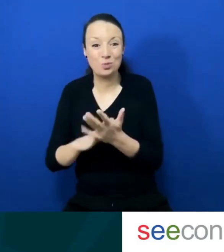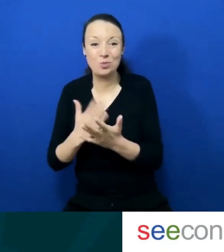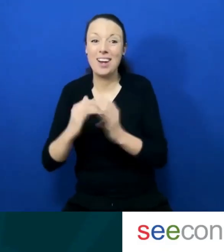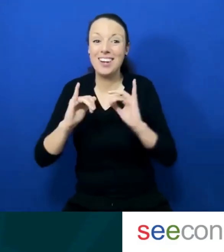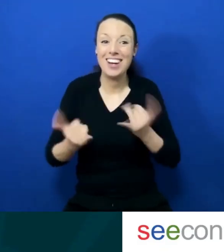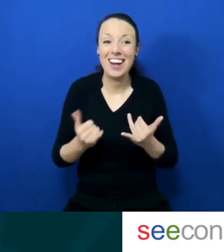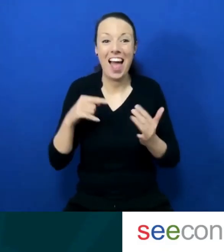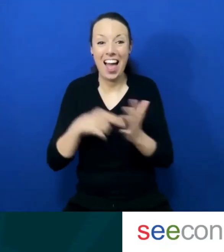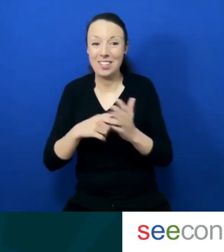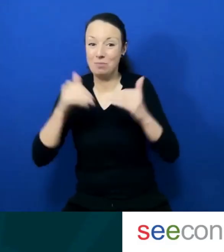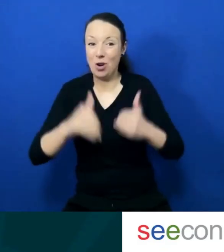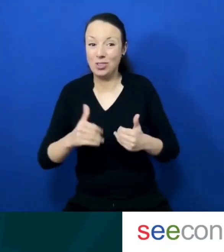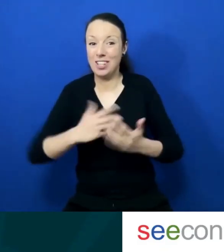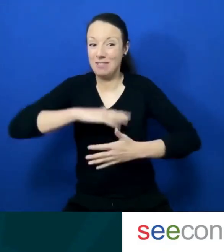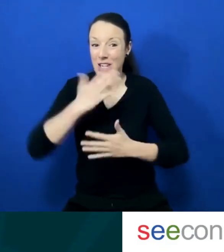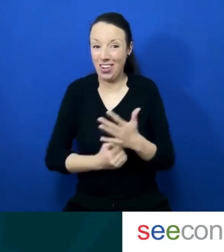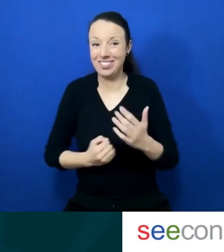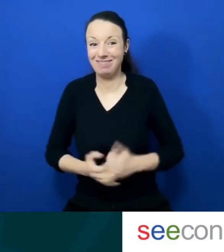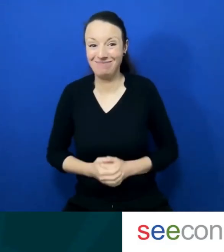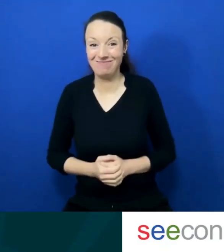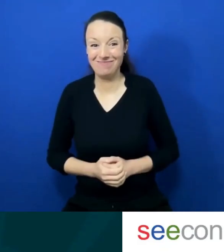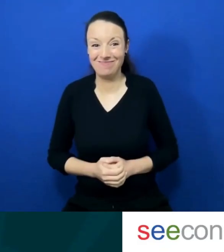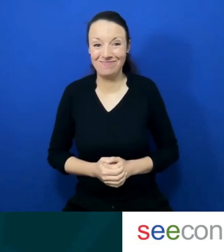this practical use of heat toolbox.